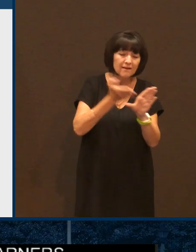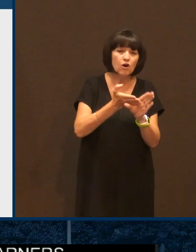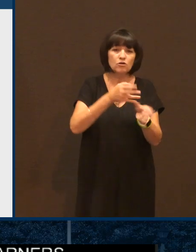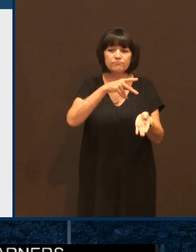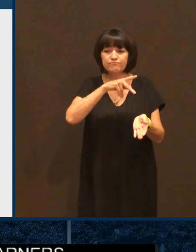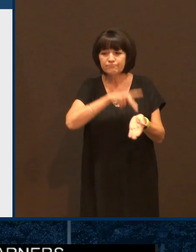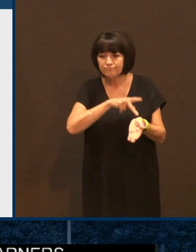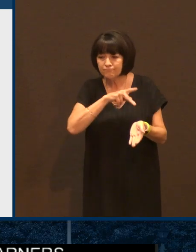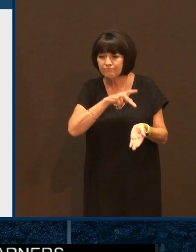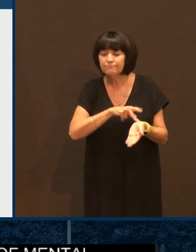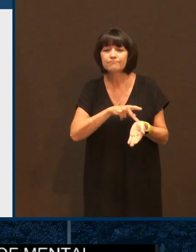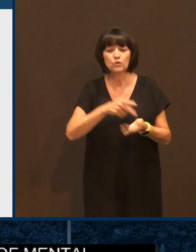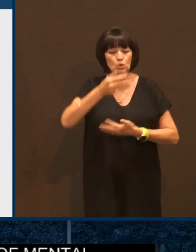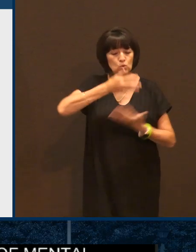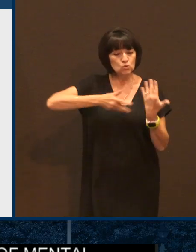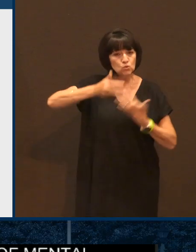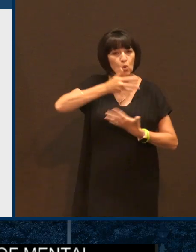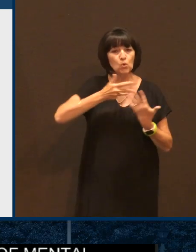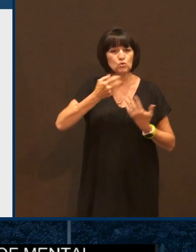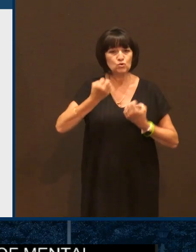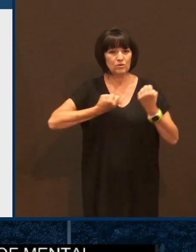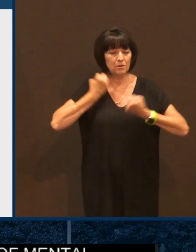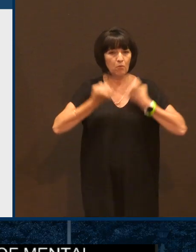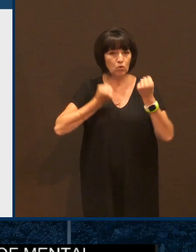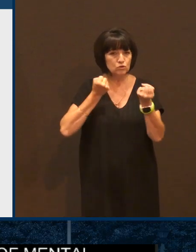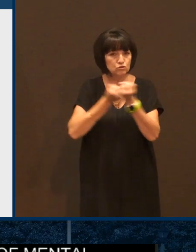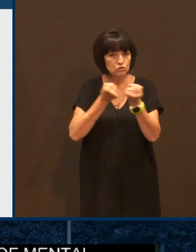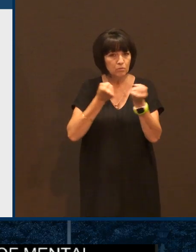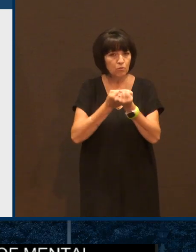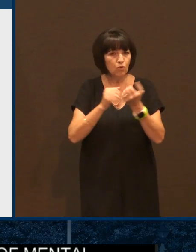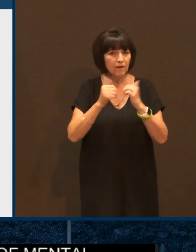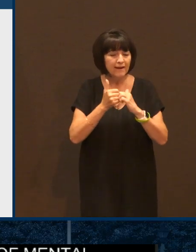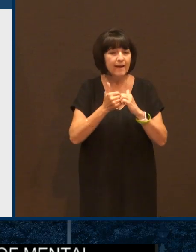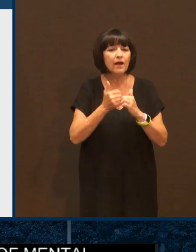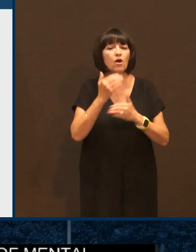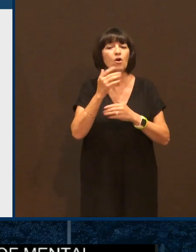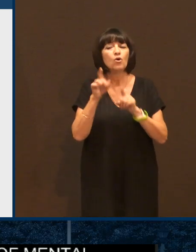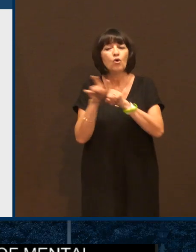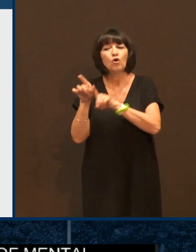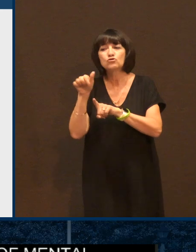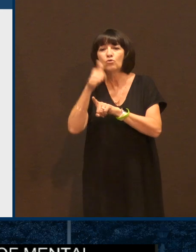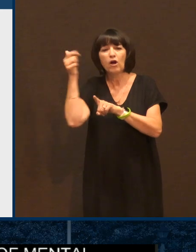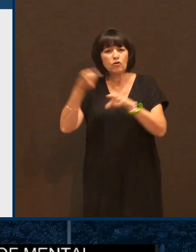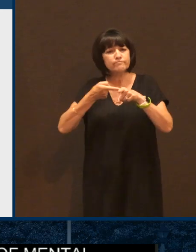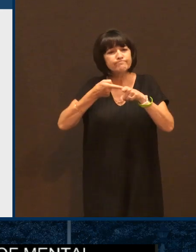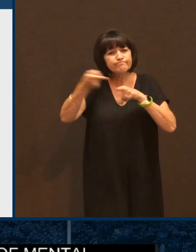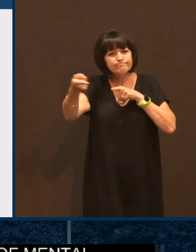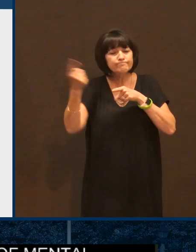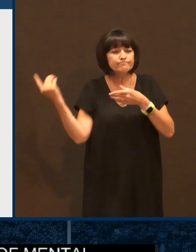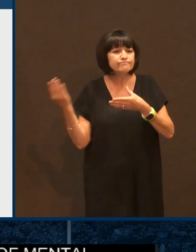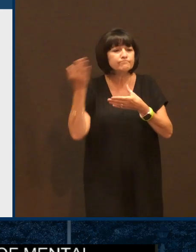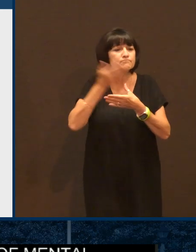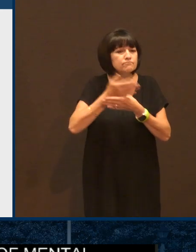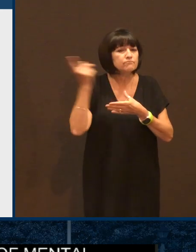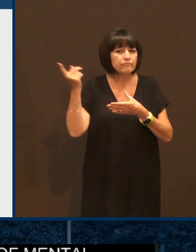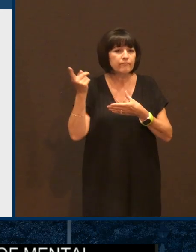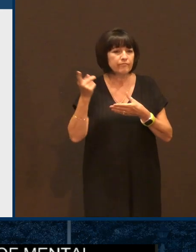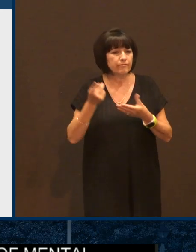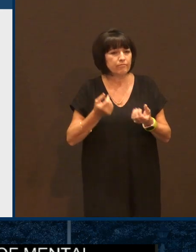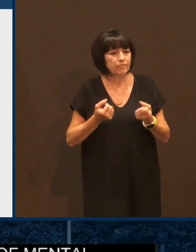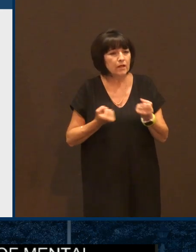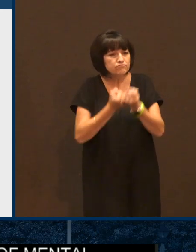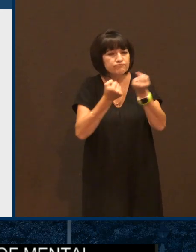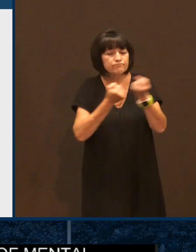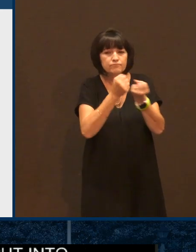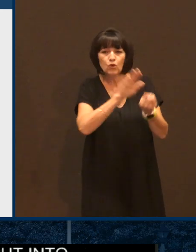can put into schools, and in addition, reading interventionists who can help us with promoting their reading skills.